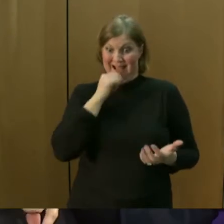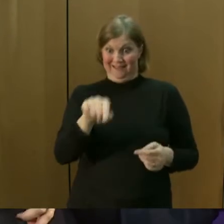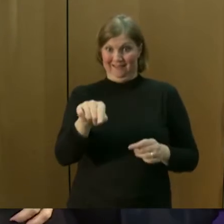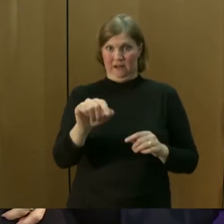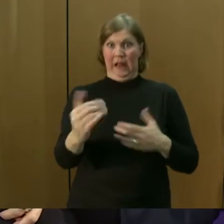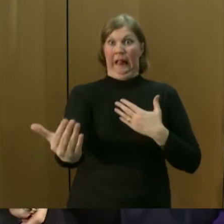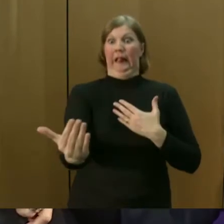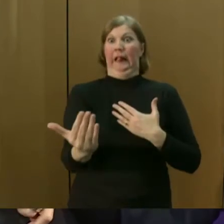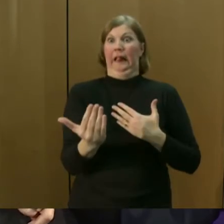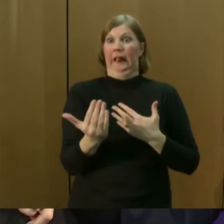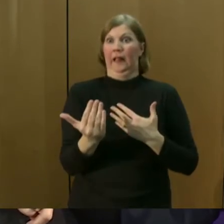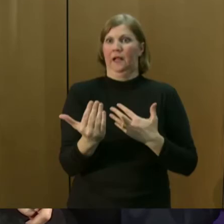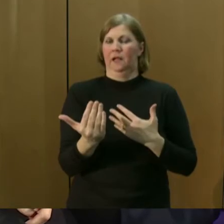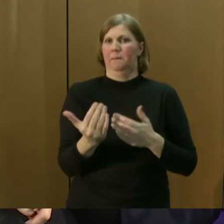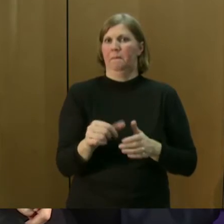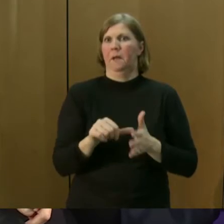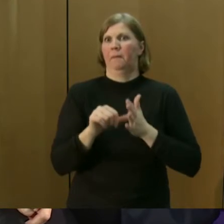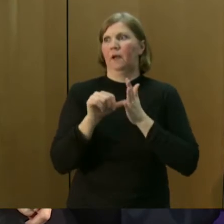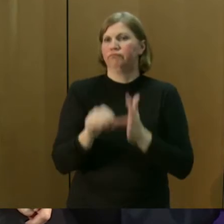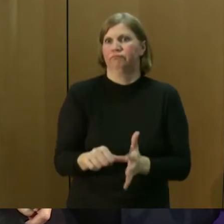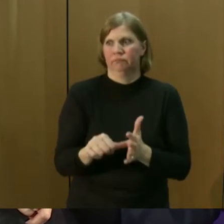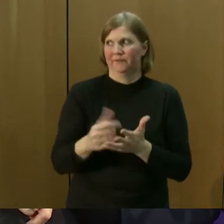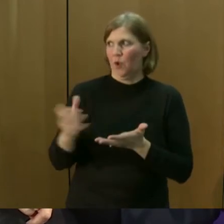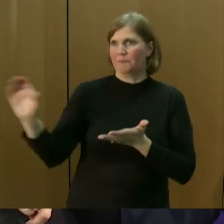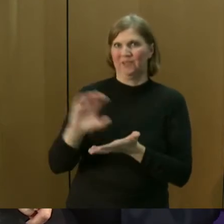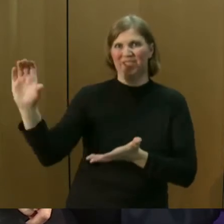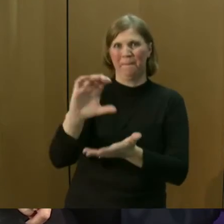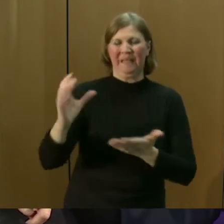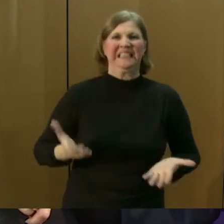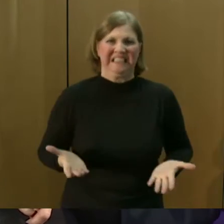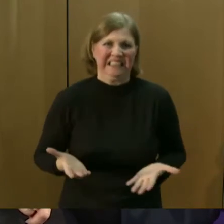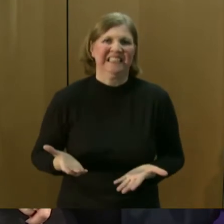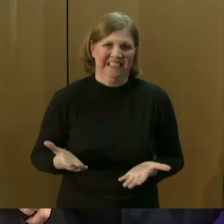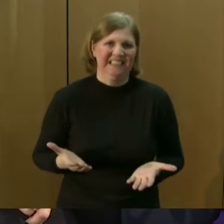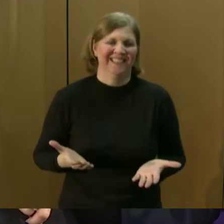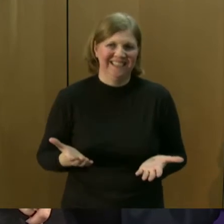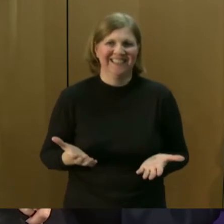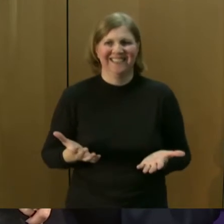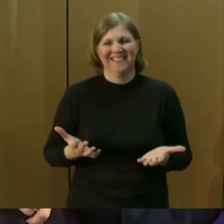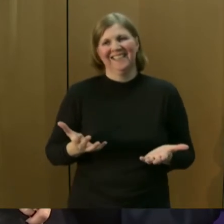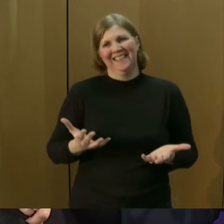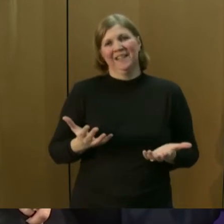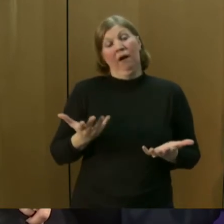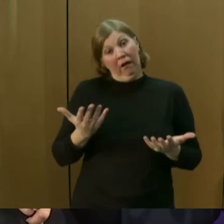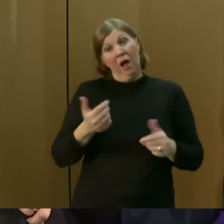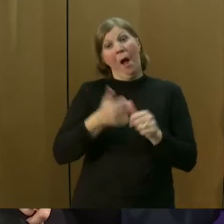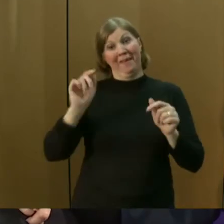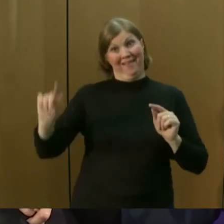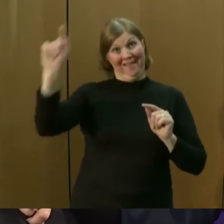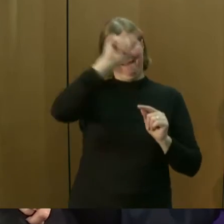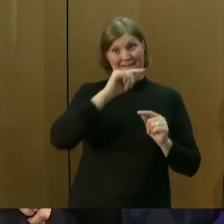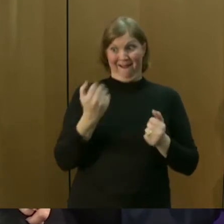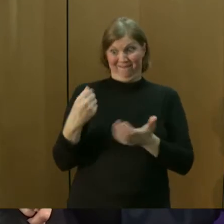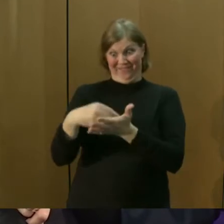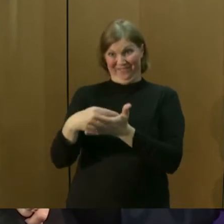more money that a performer is able to bring to their own kind of pot in quite a cold way, the